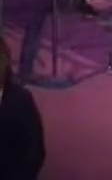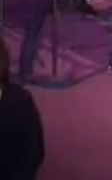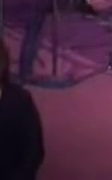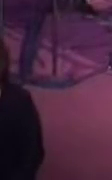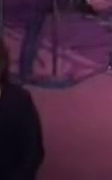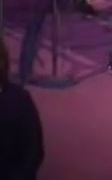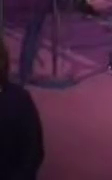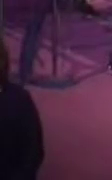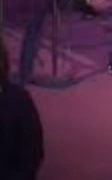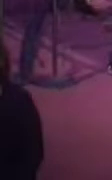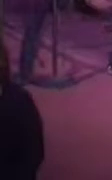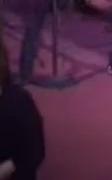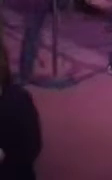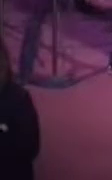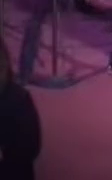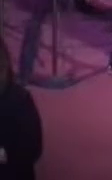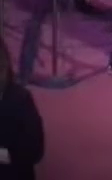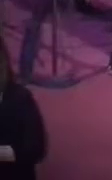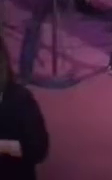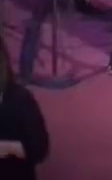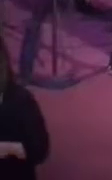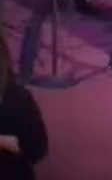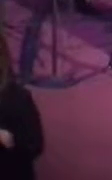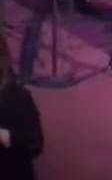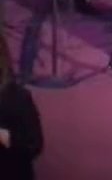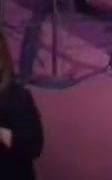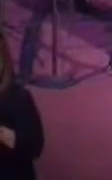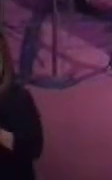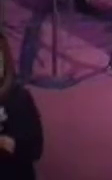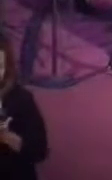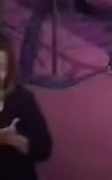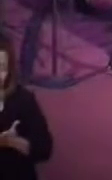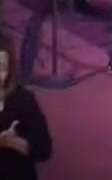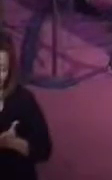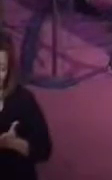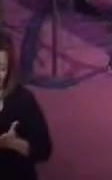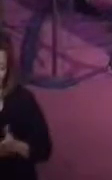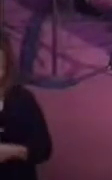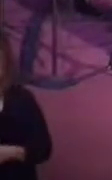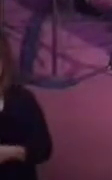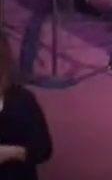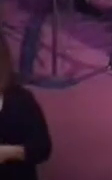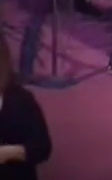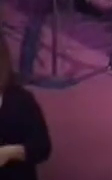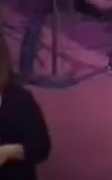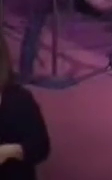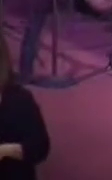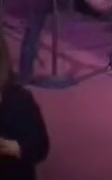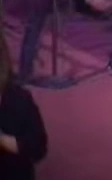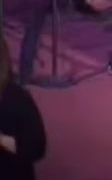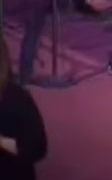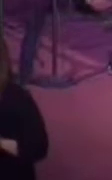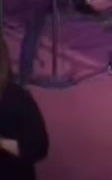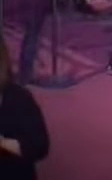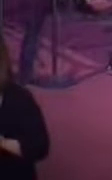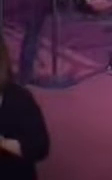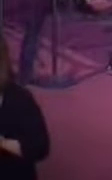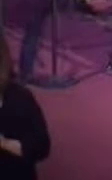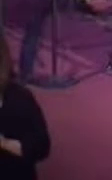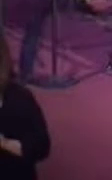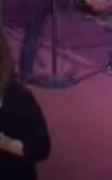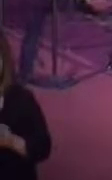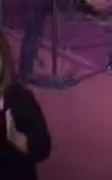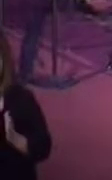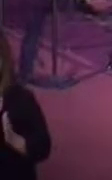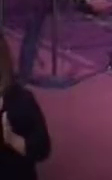one day God is going to overthrow them. And this is exactly what we find in Daniel chapter 5 and in Daniel chapter